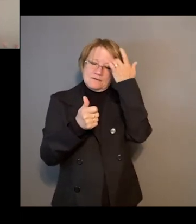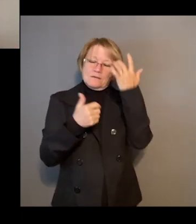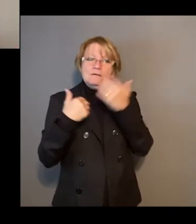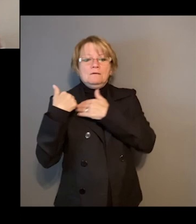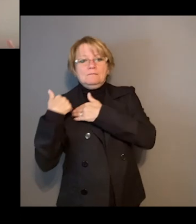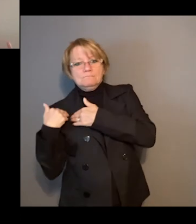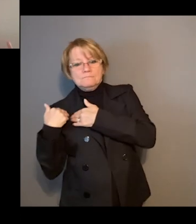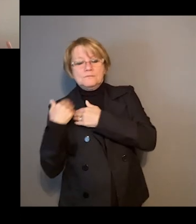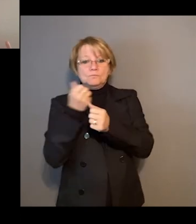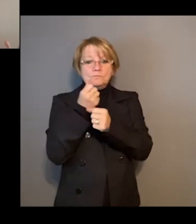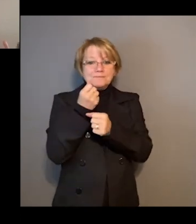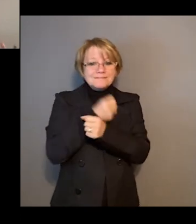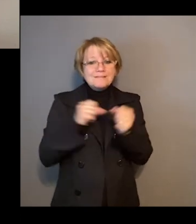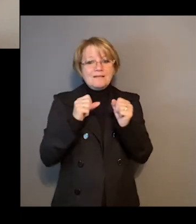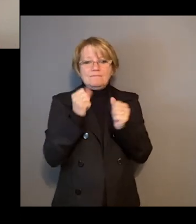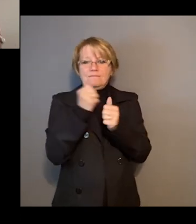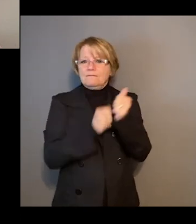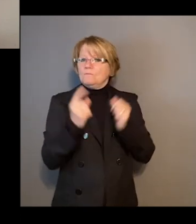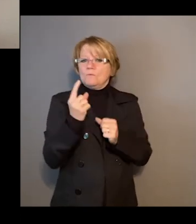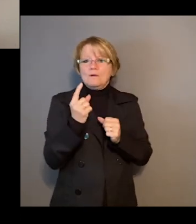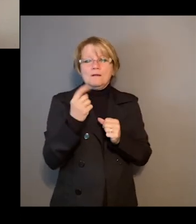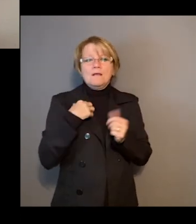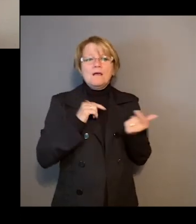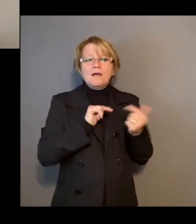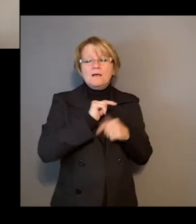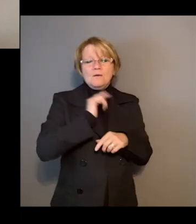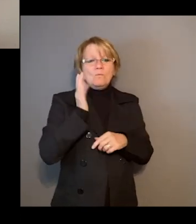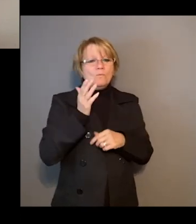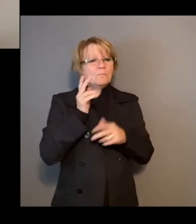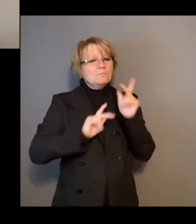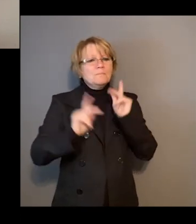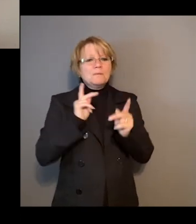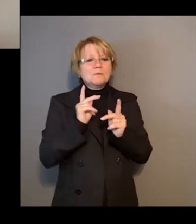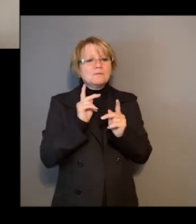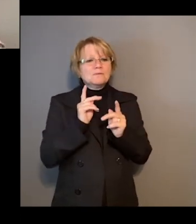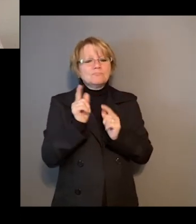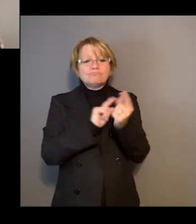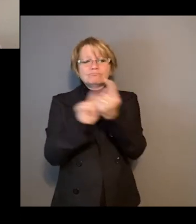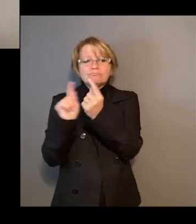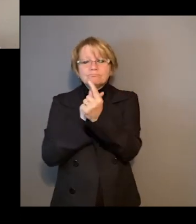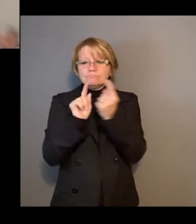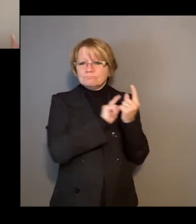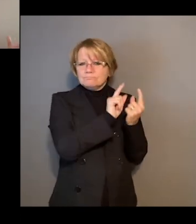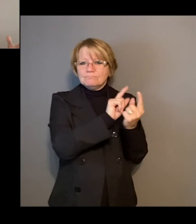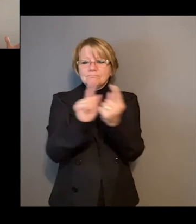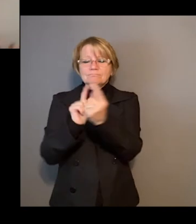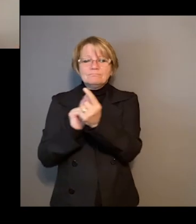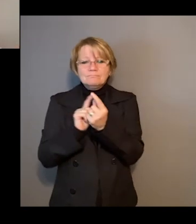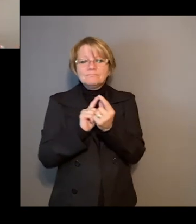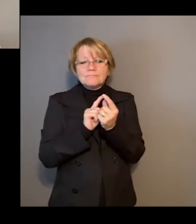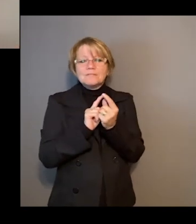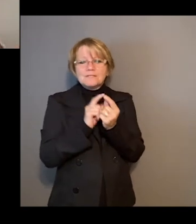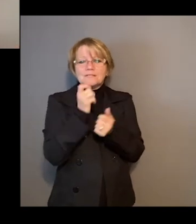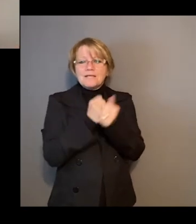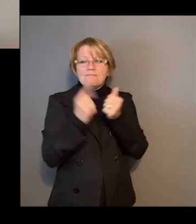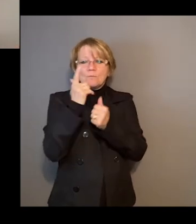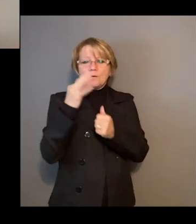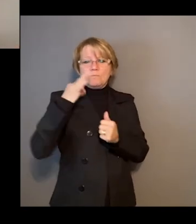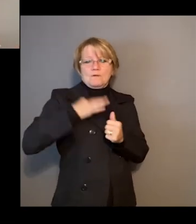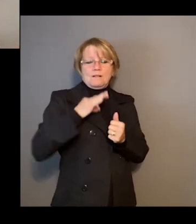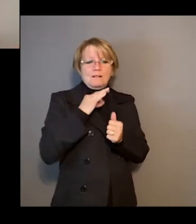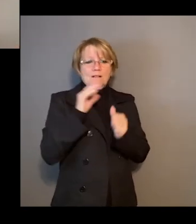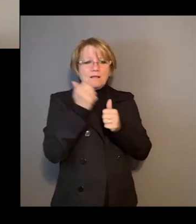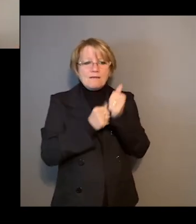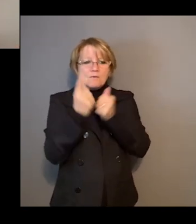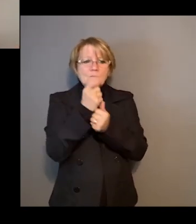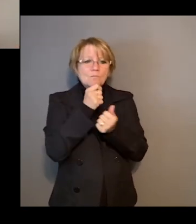people that will come into folks' lives that will help them out at different stages of their lives if that's their journey. But know that